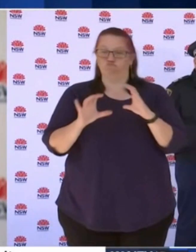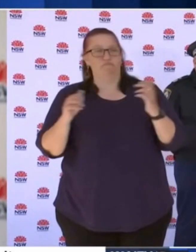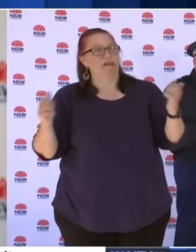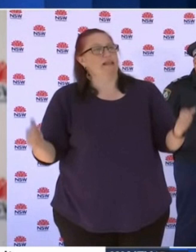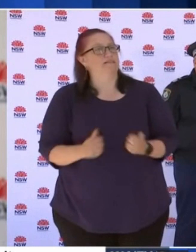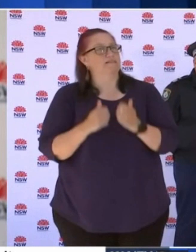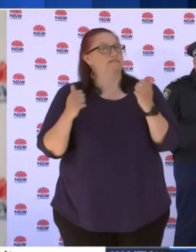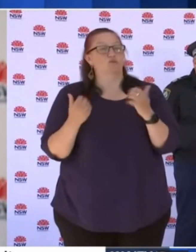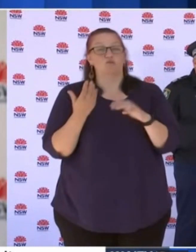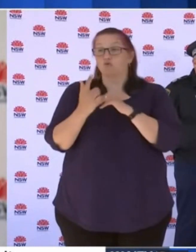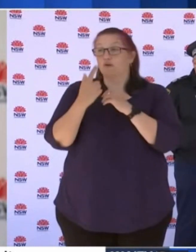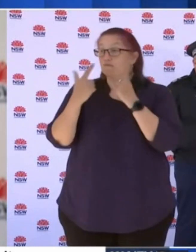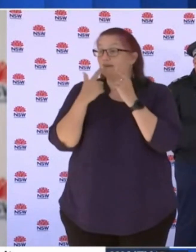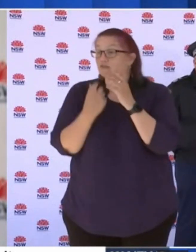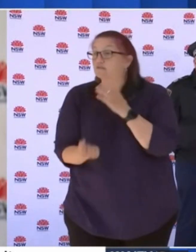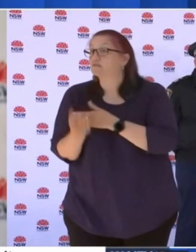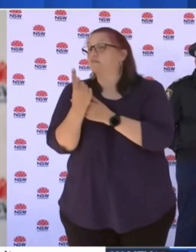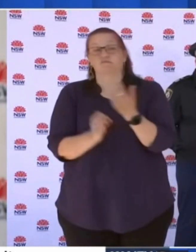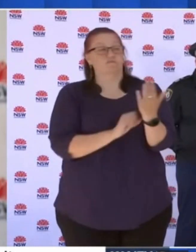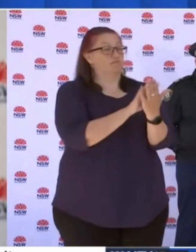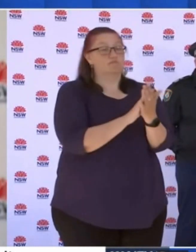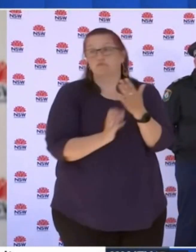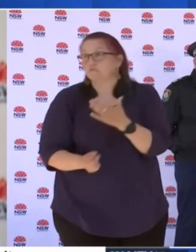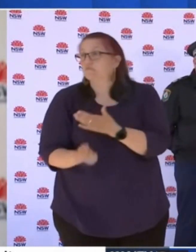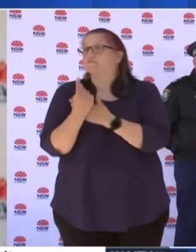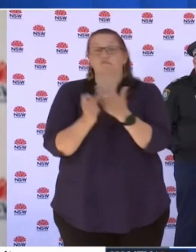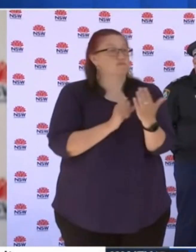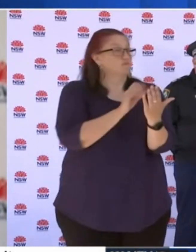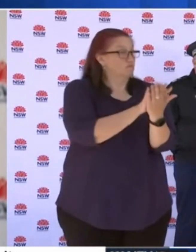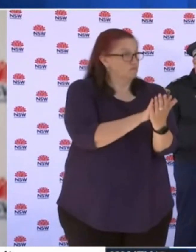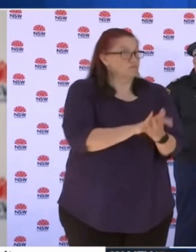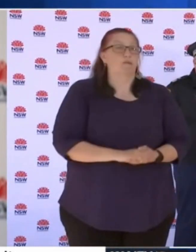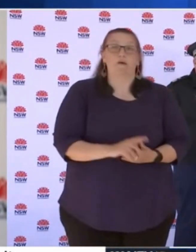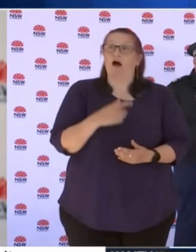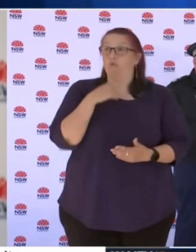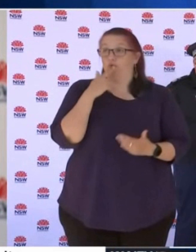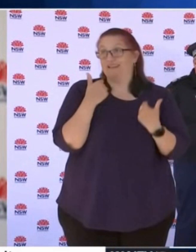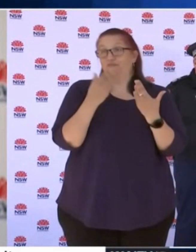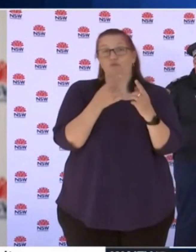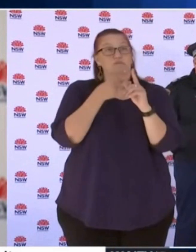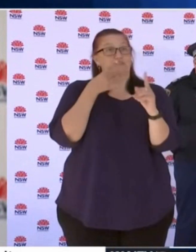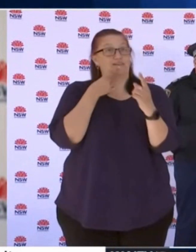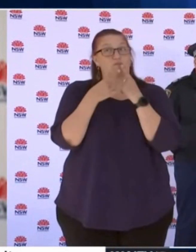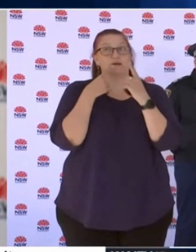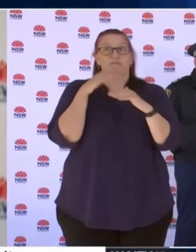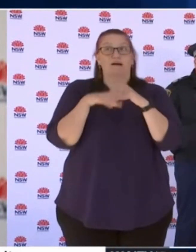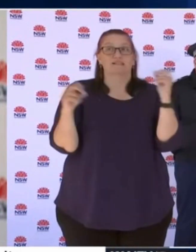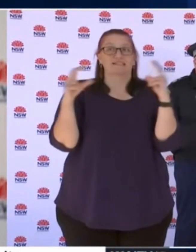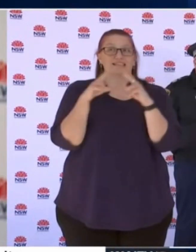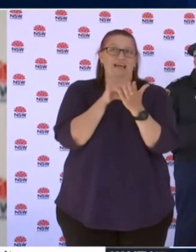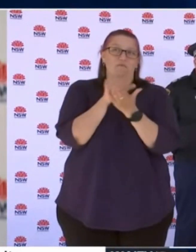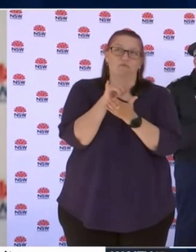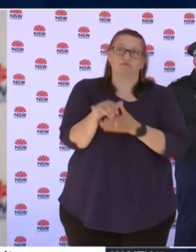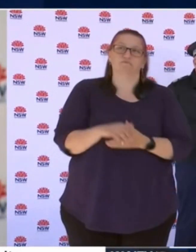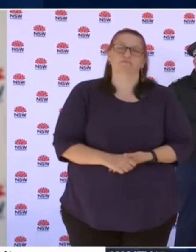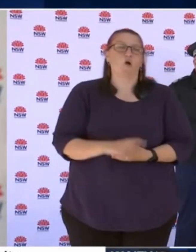when new information's come to hand, but I can update you on the specifics of Sydney Airport. I think we've been very